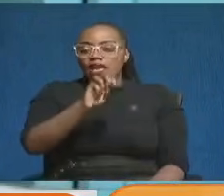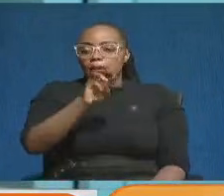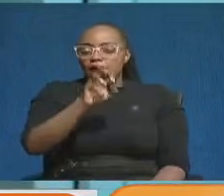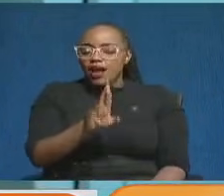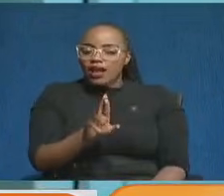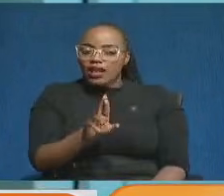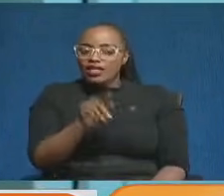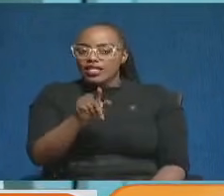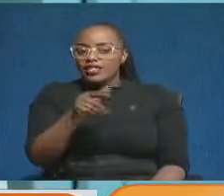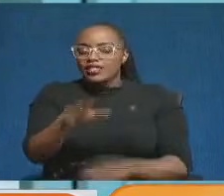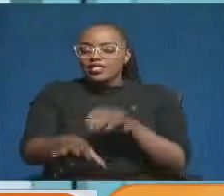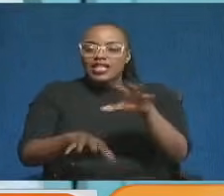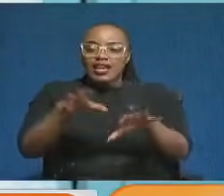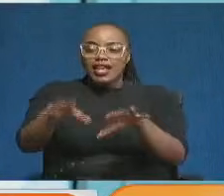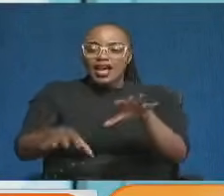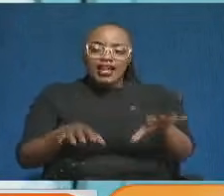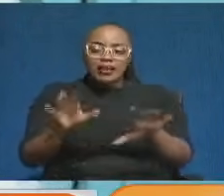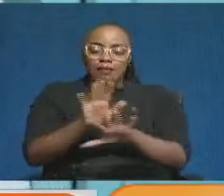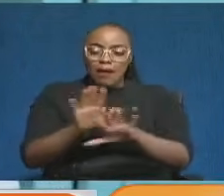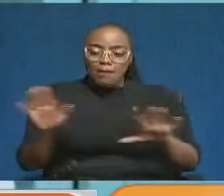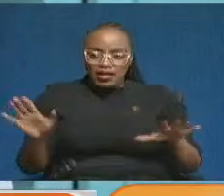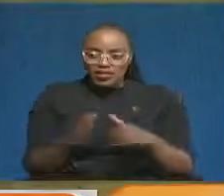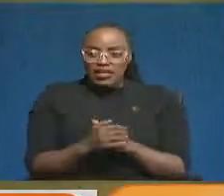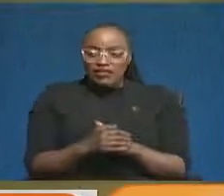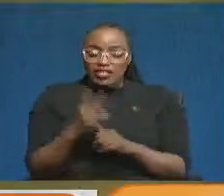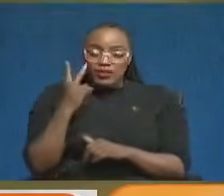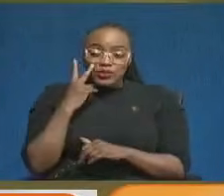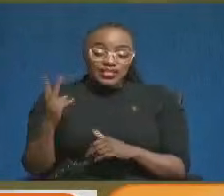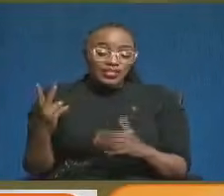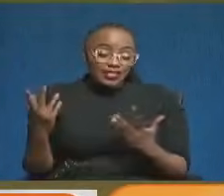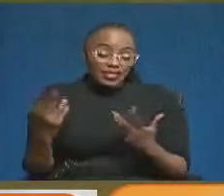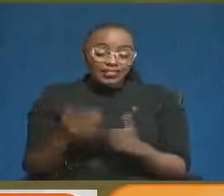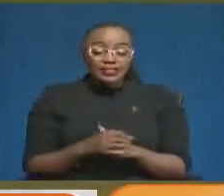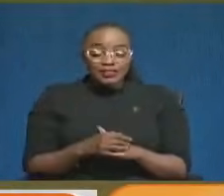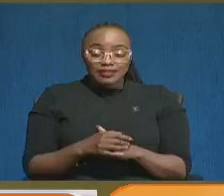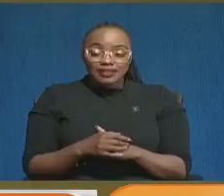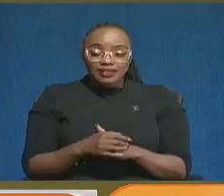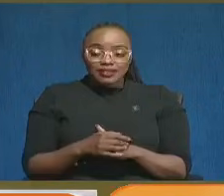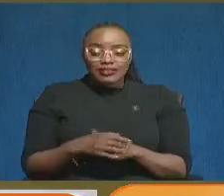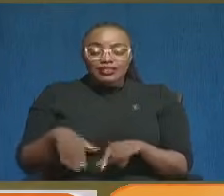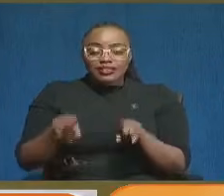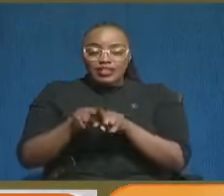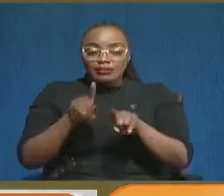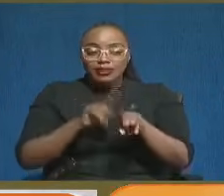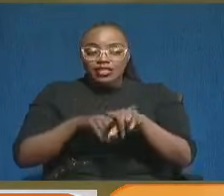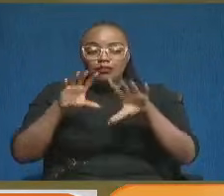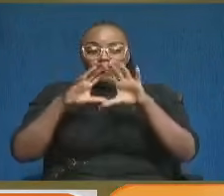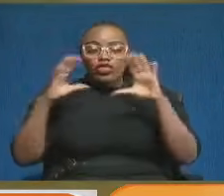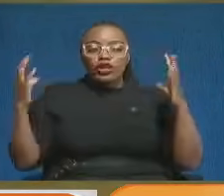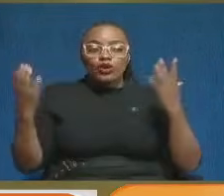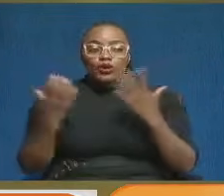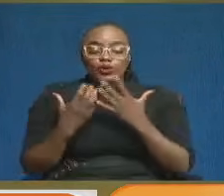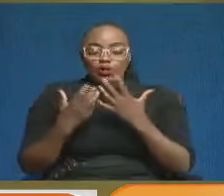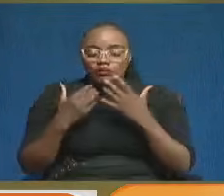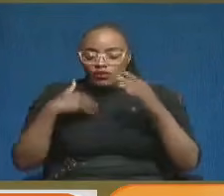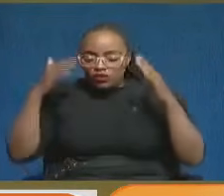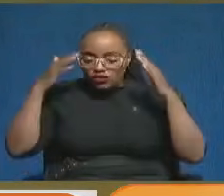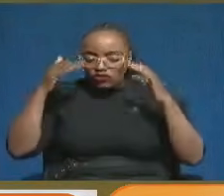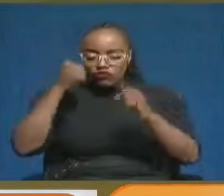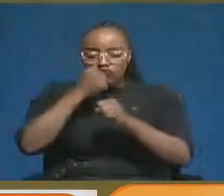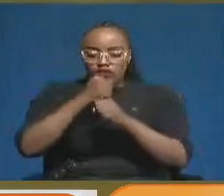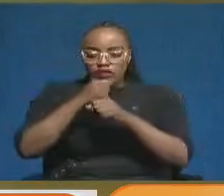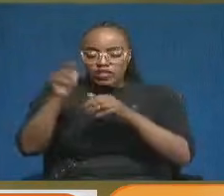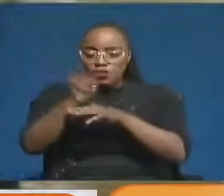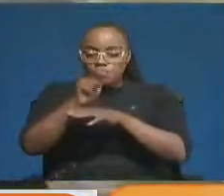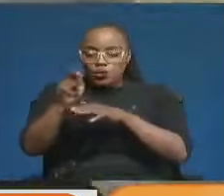Mnyama. Sort of Mnyama. You see? Even as the globe puts in synergies and trains